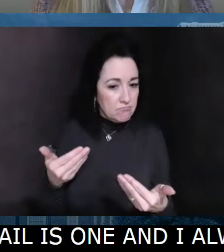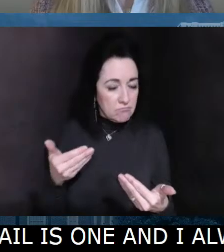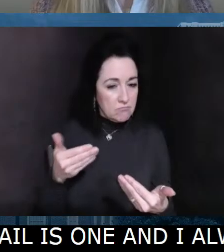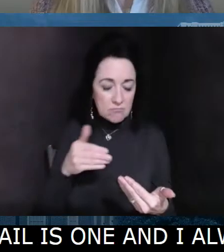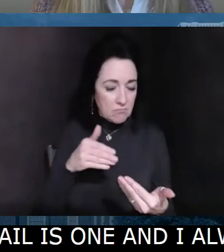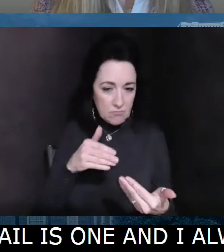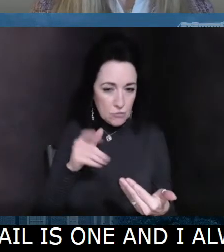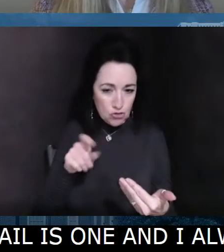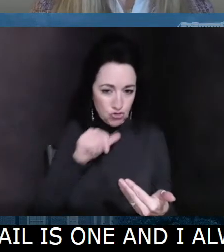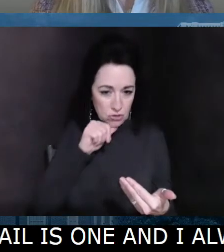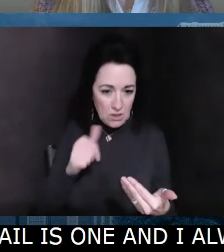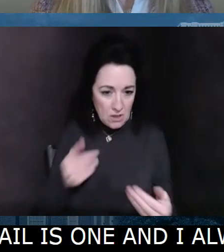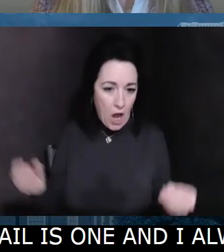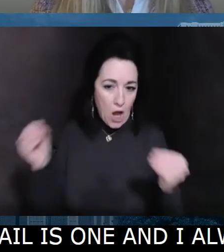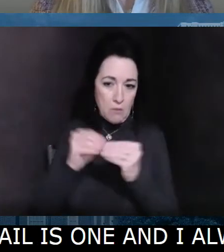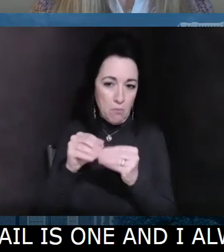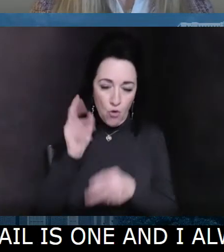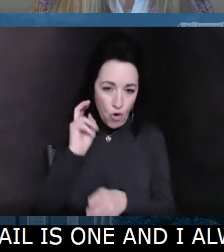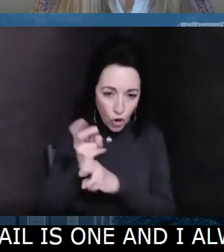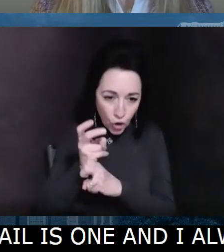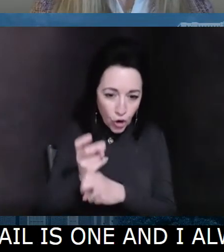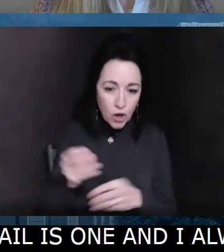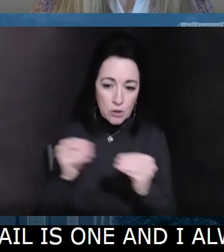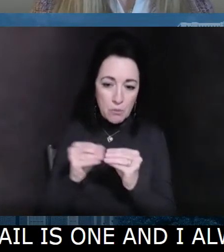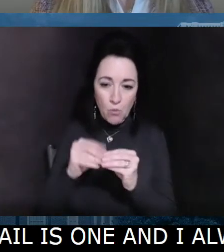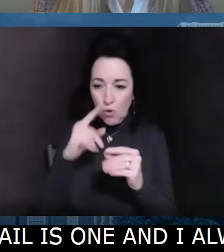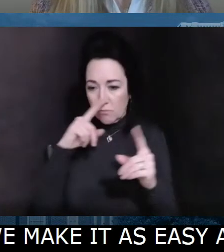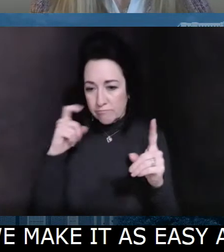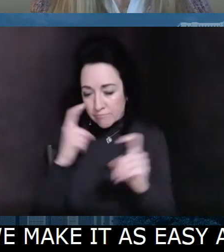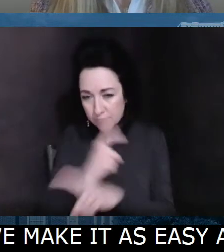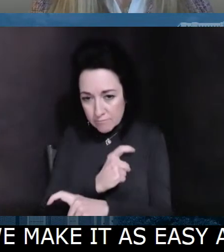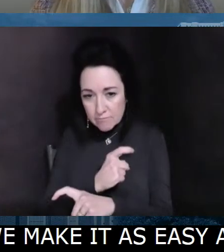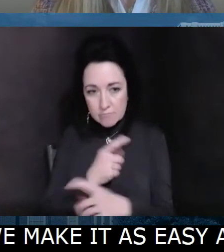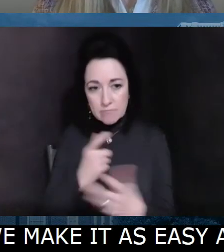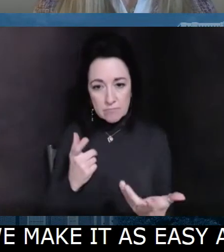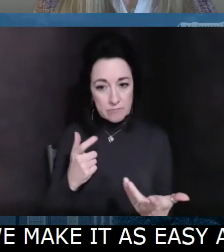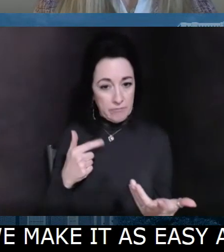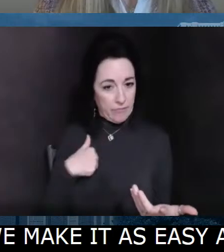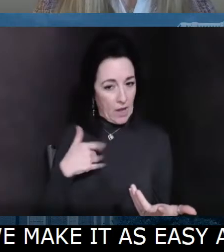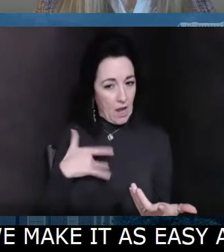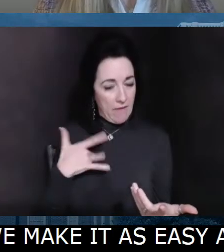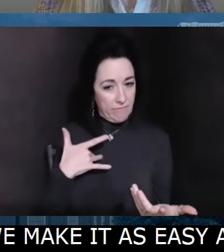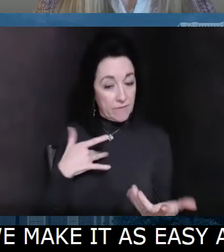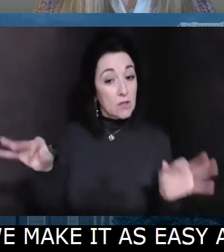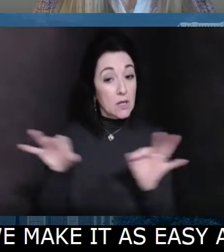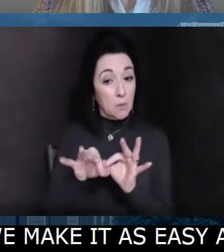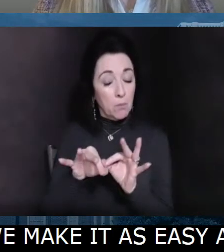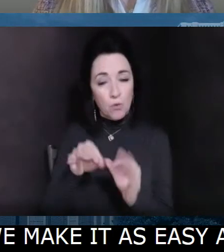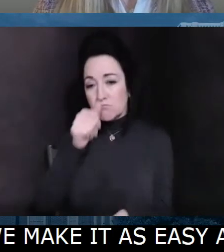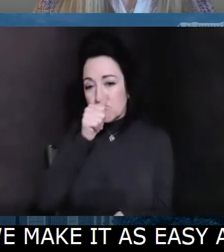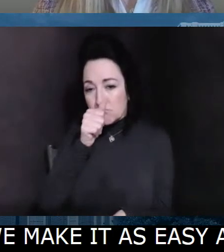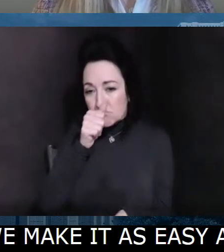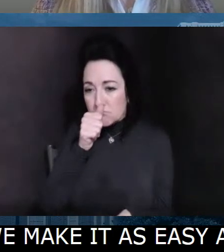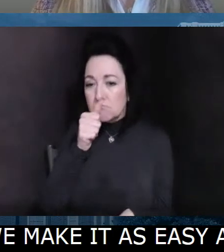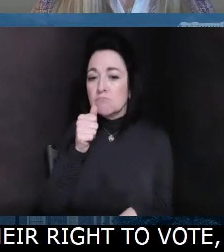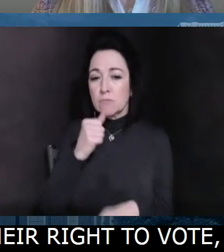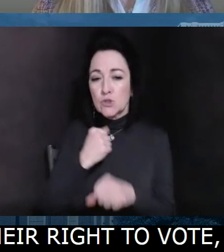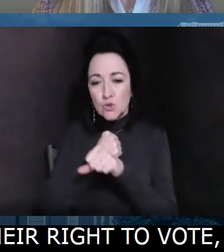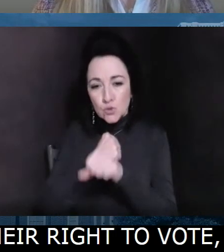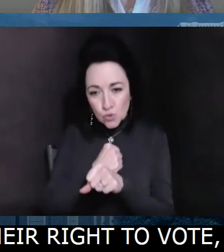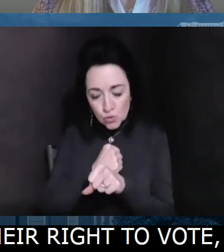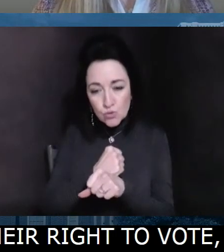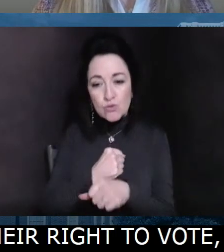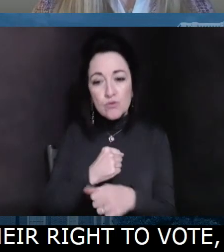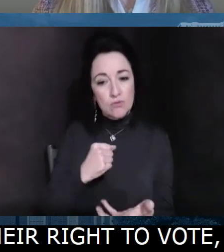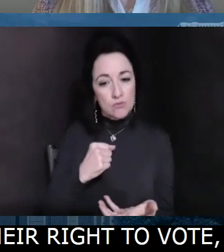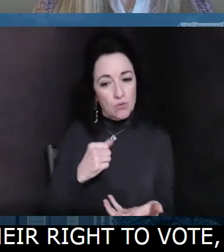harder, not obviously, securely. And so whether there are other things,